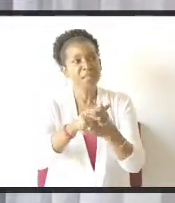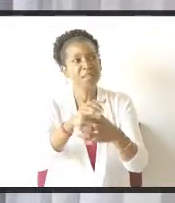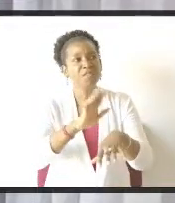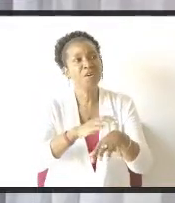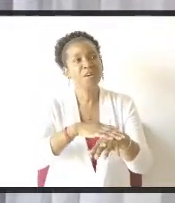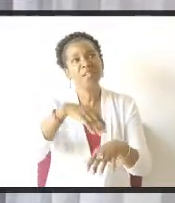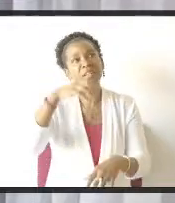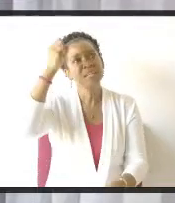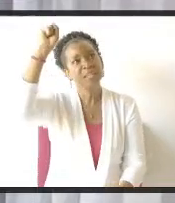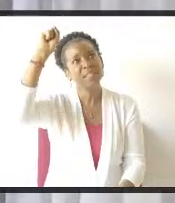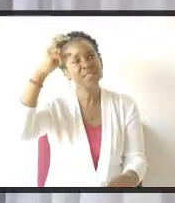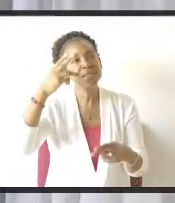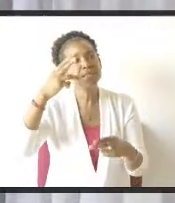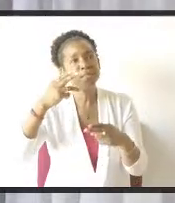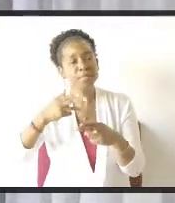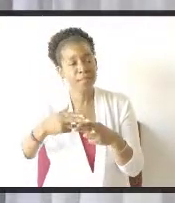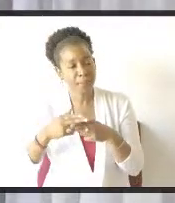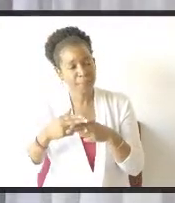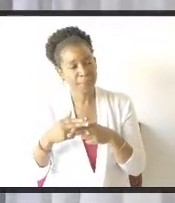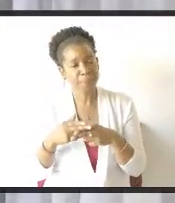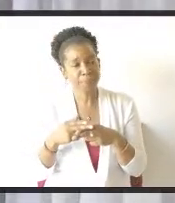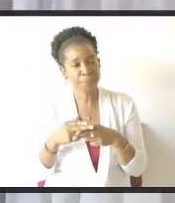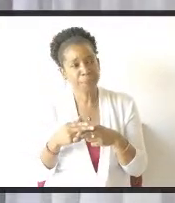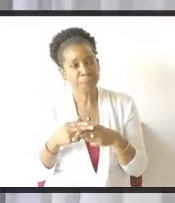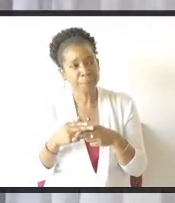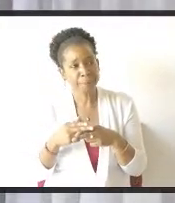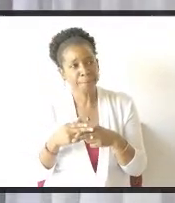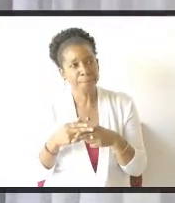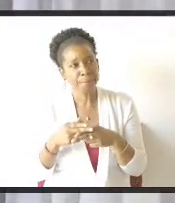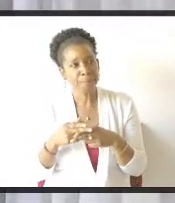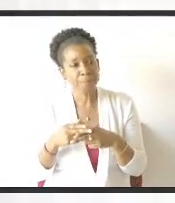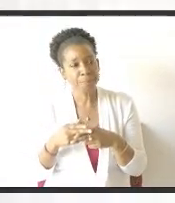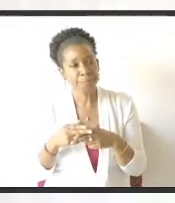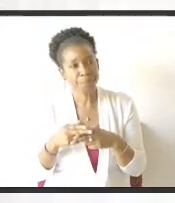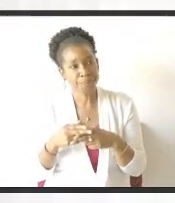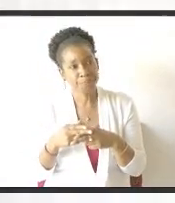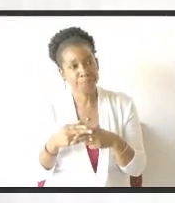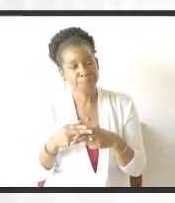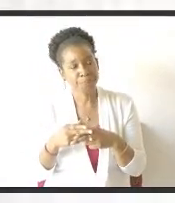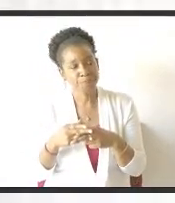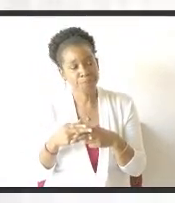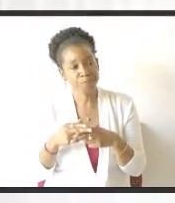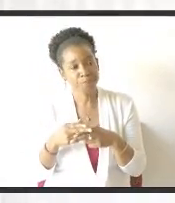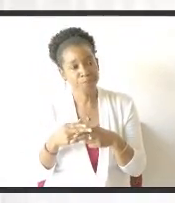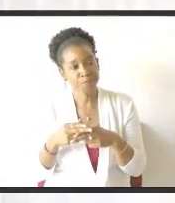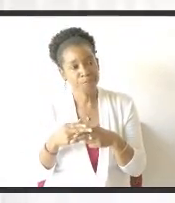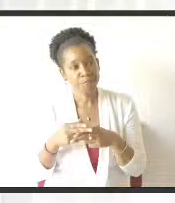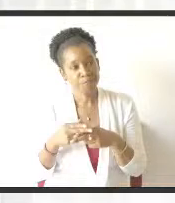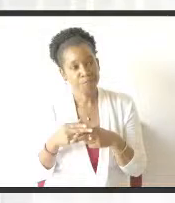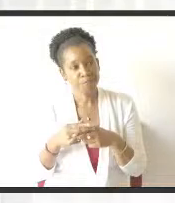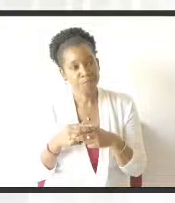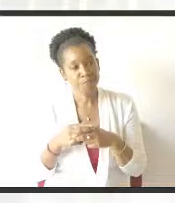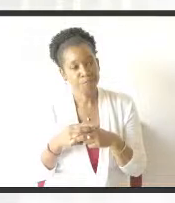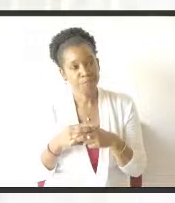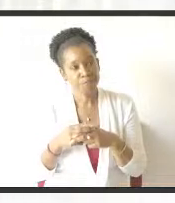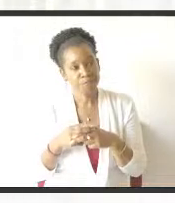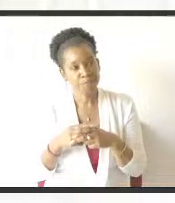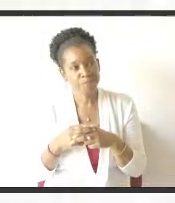You can put your name in the word many. As many as